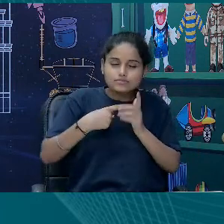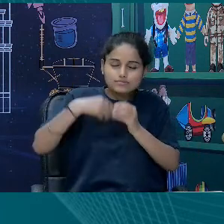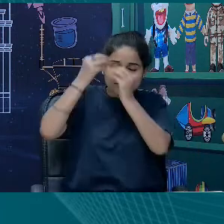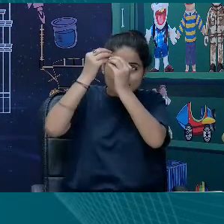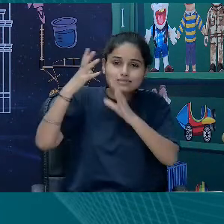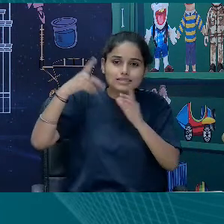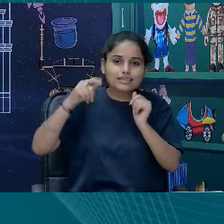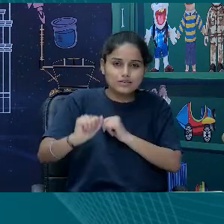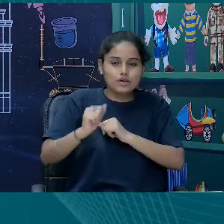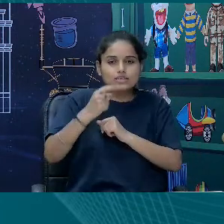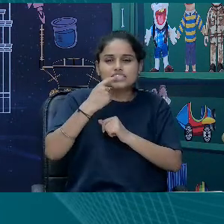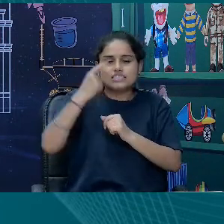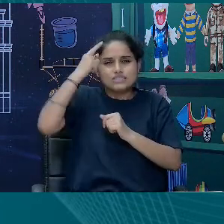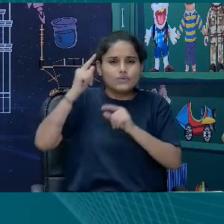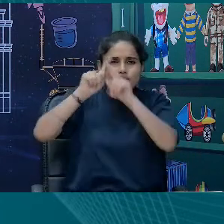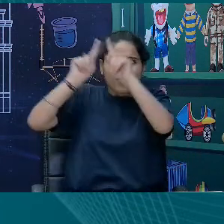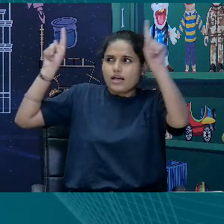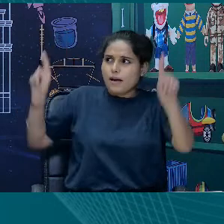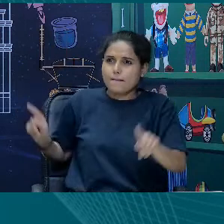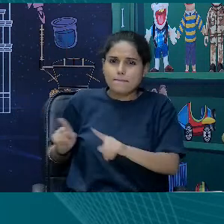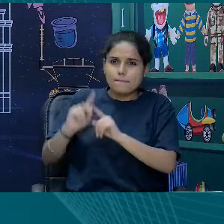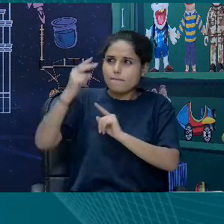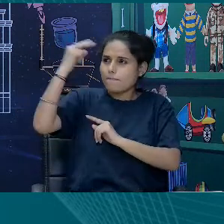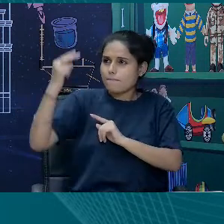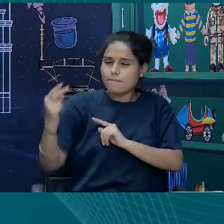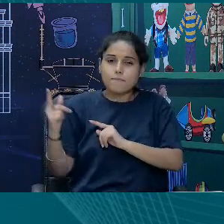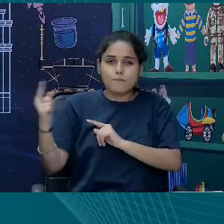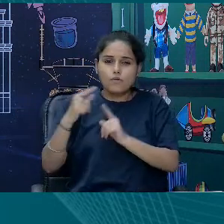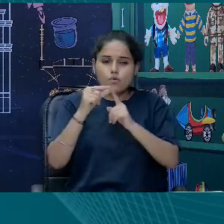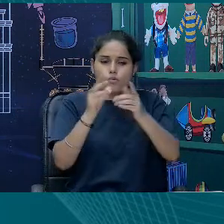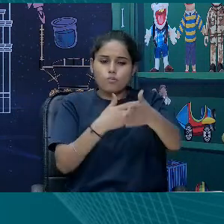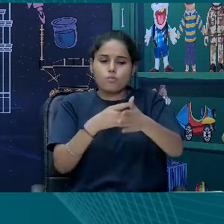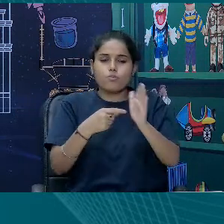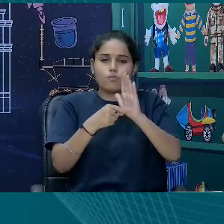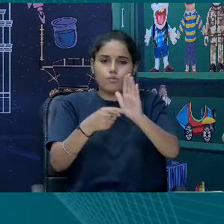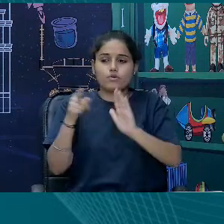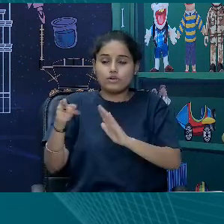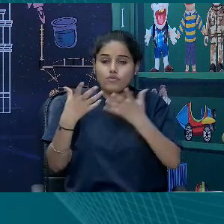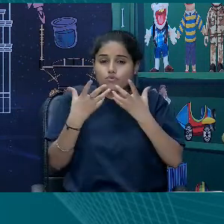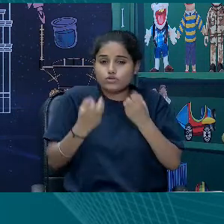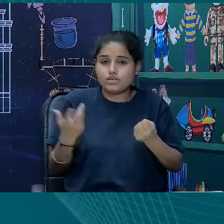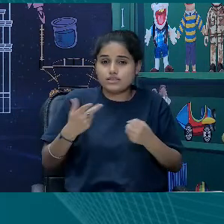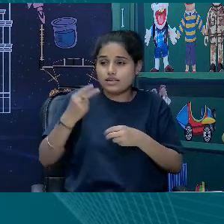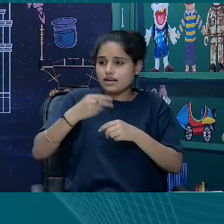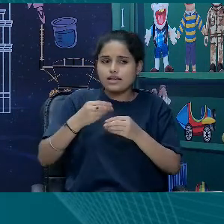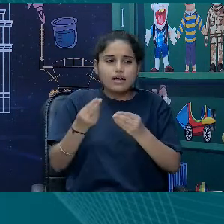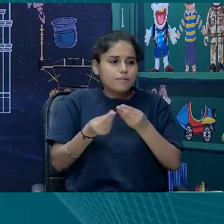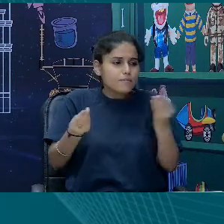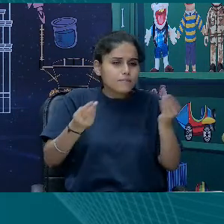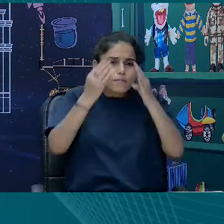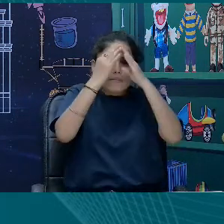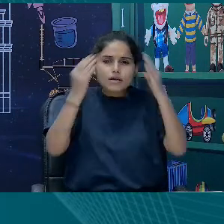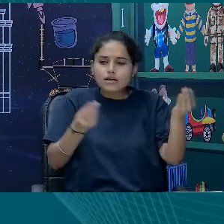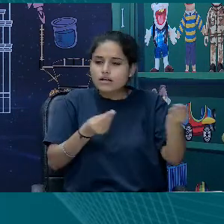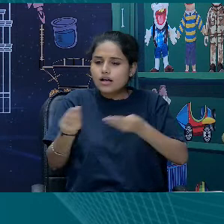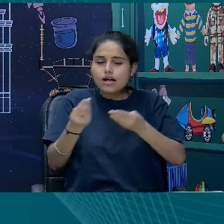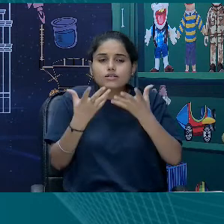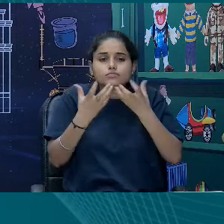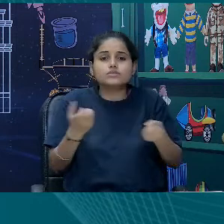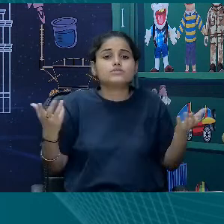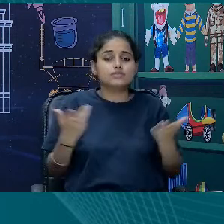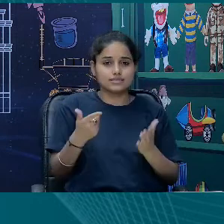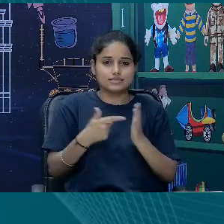house on the blackboard. He tells us in the poem what he wants to draw around his house. He also tells